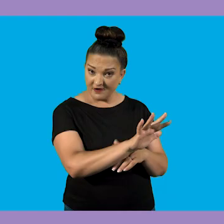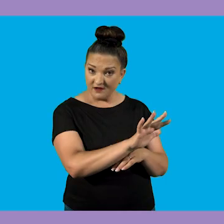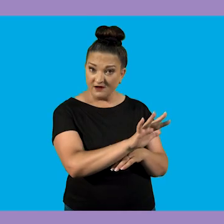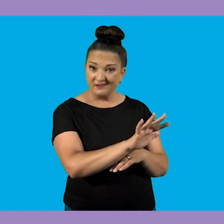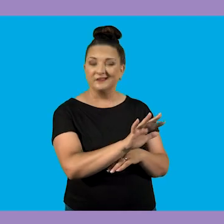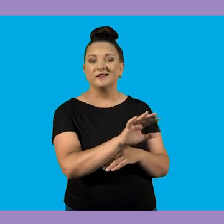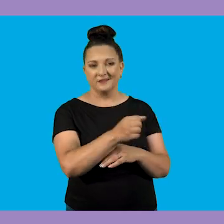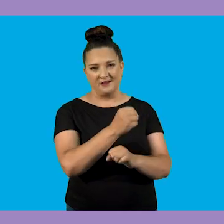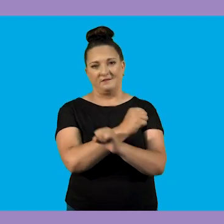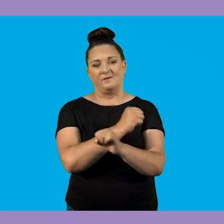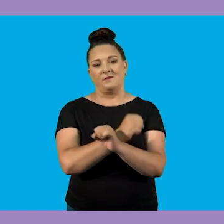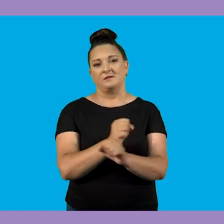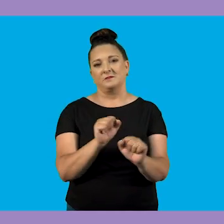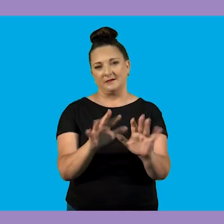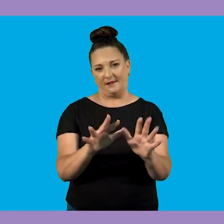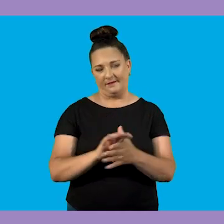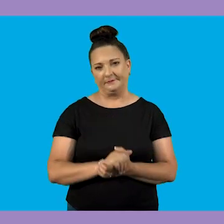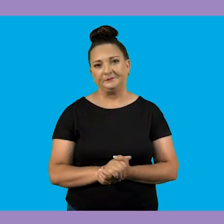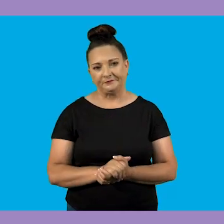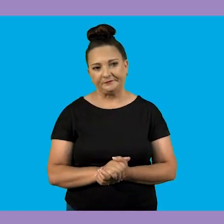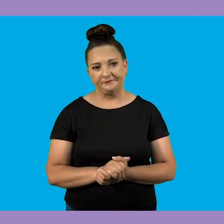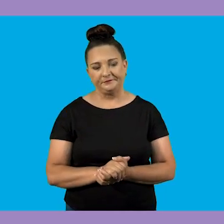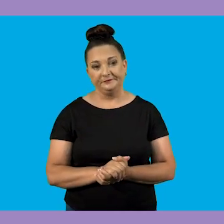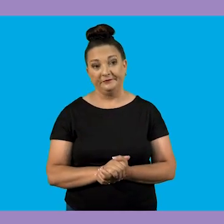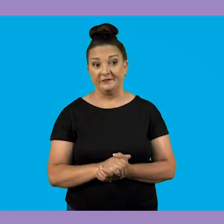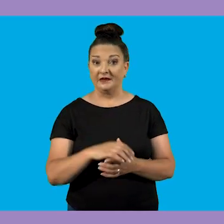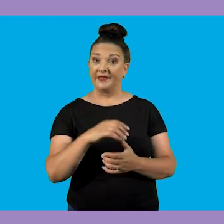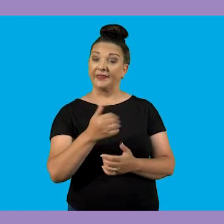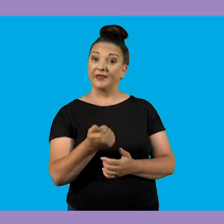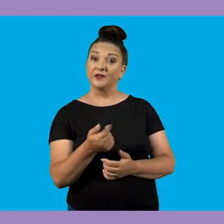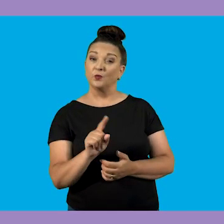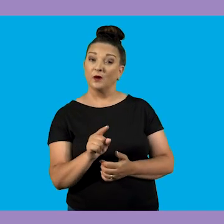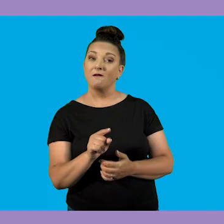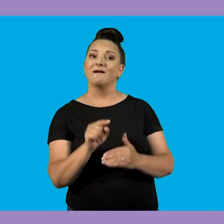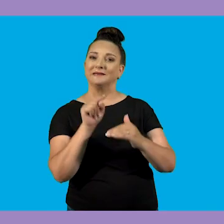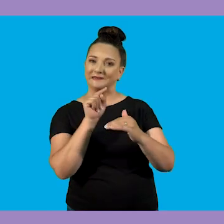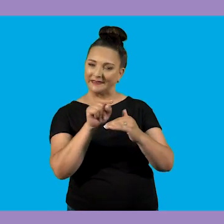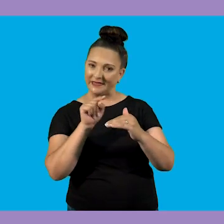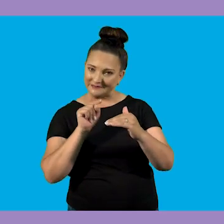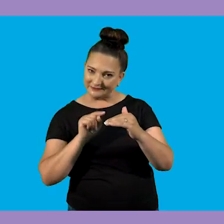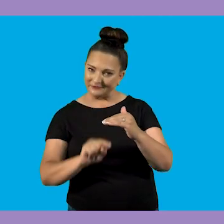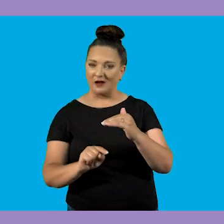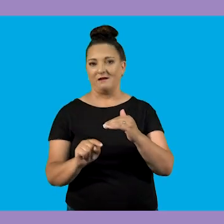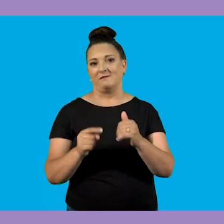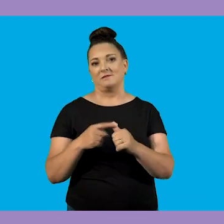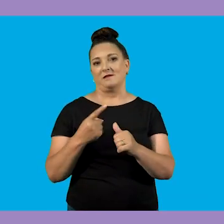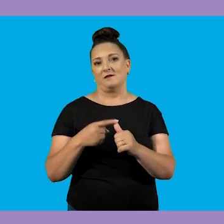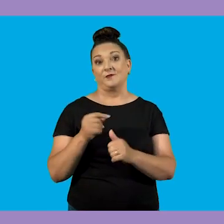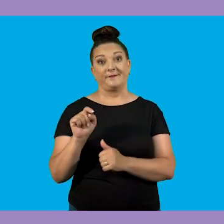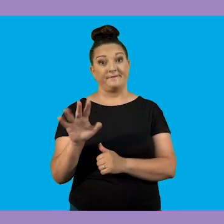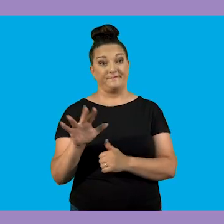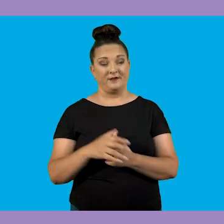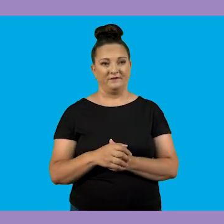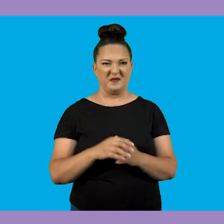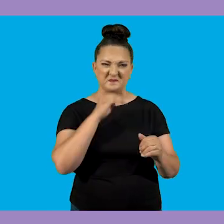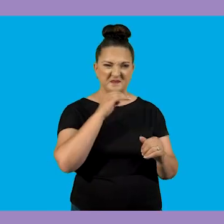number, I'm going to multiply by 10. And then divide the answer by 5.